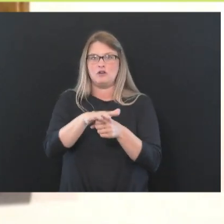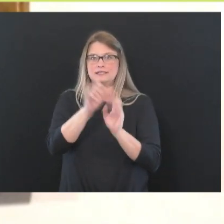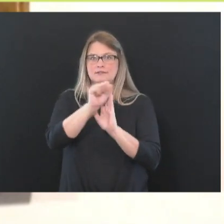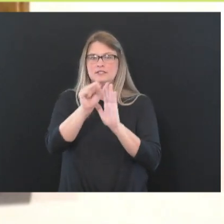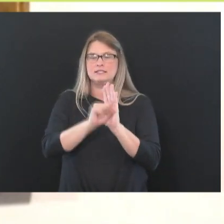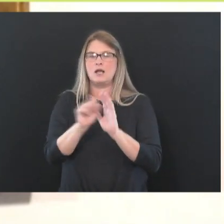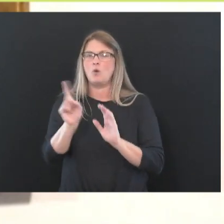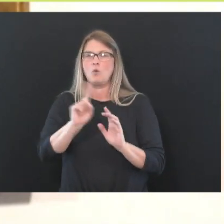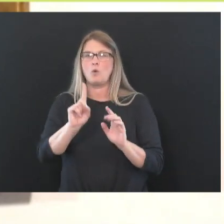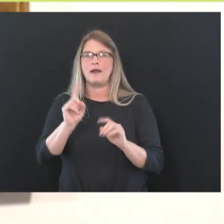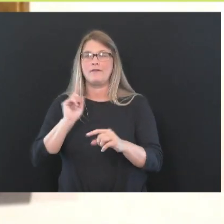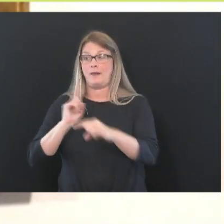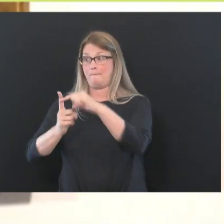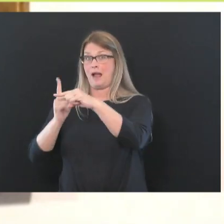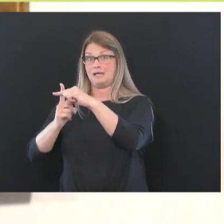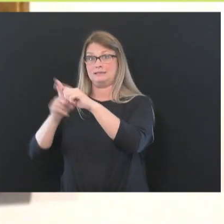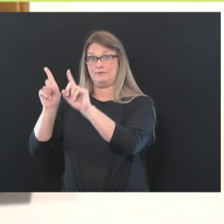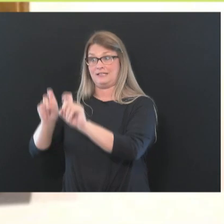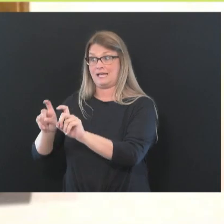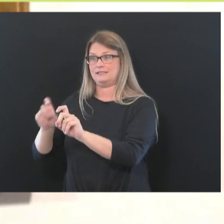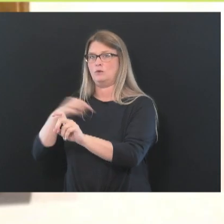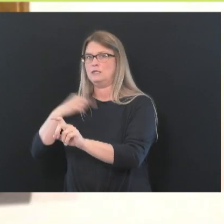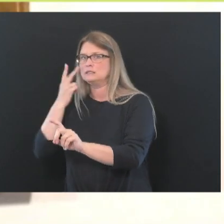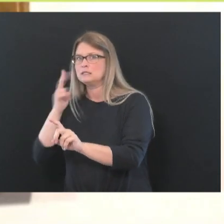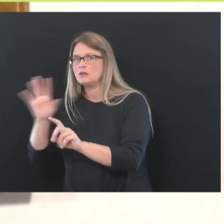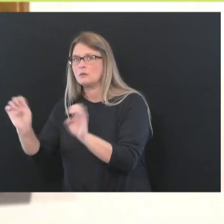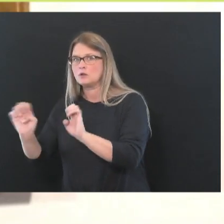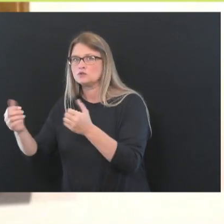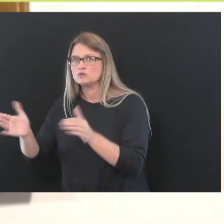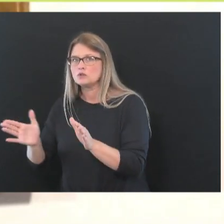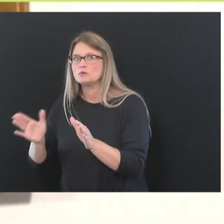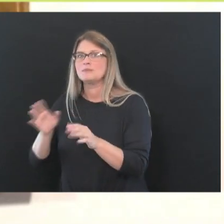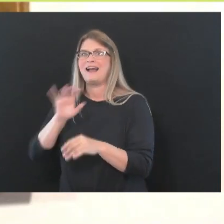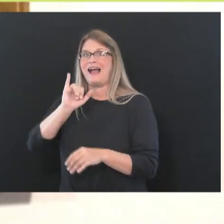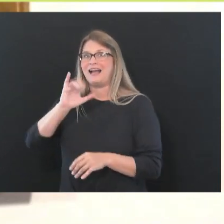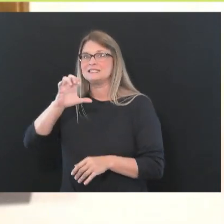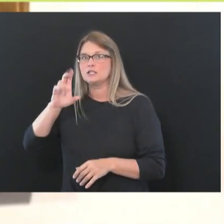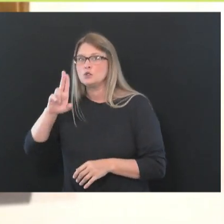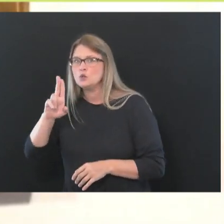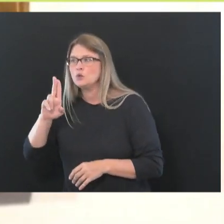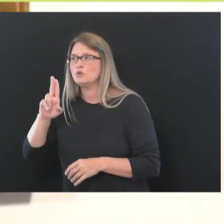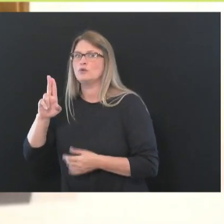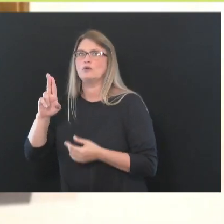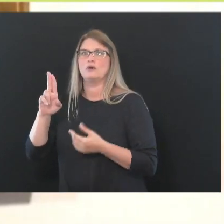increased amount of positive testing. And then, of course, we look at intensive care unit